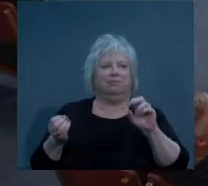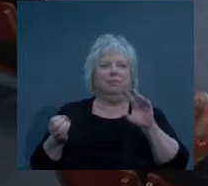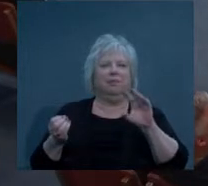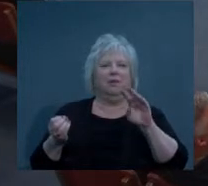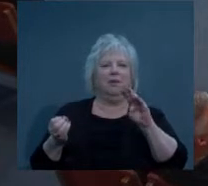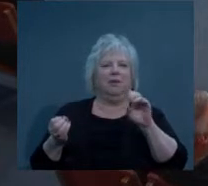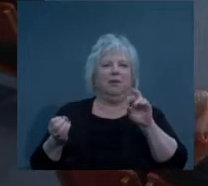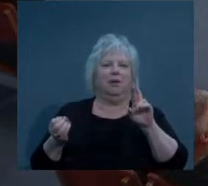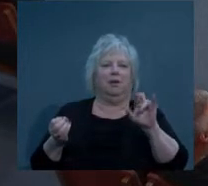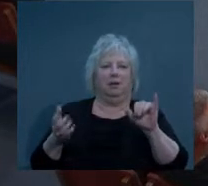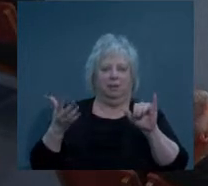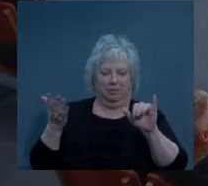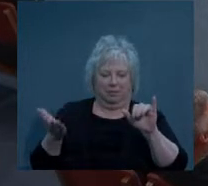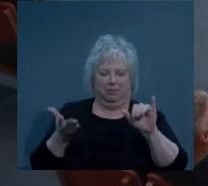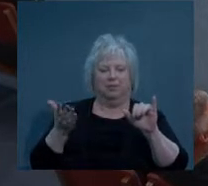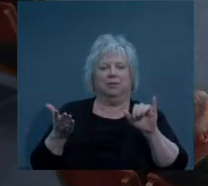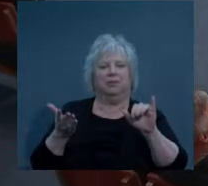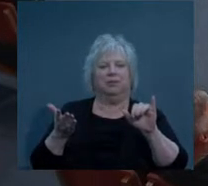Commissioner Berry. Here.